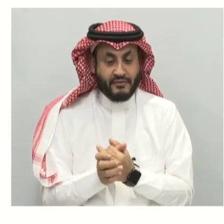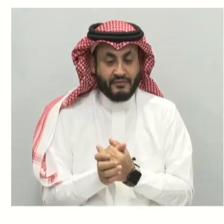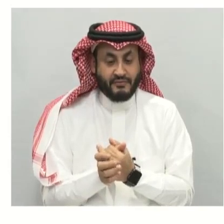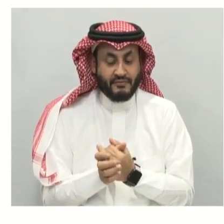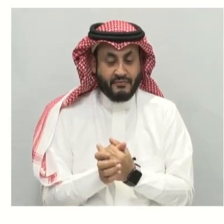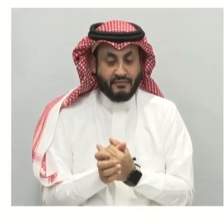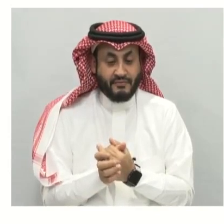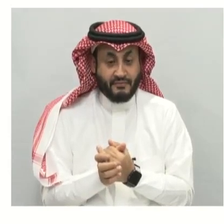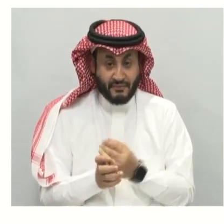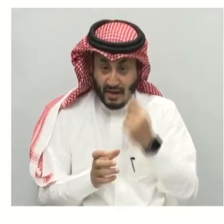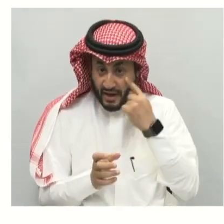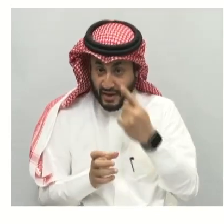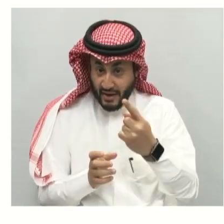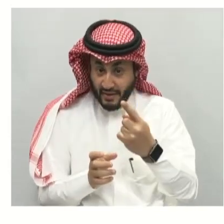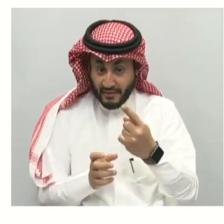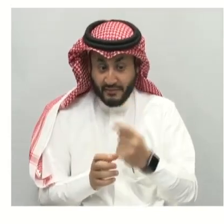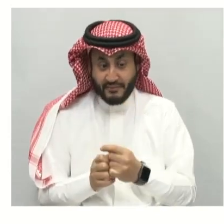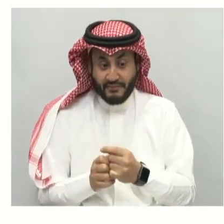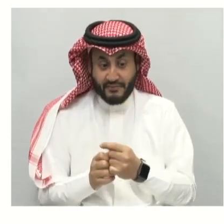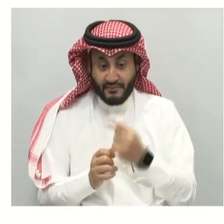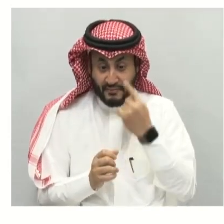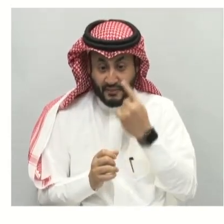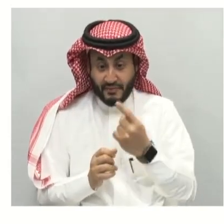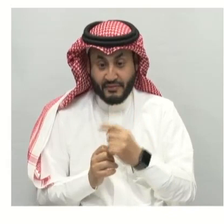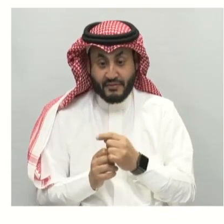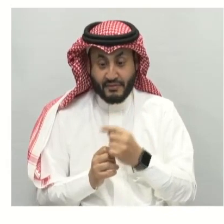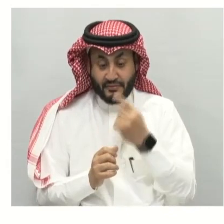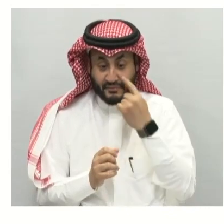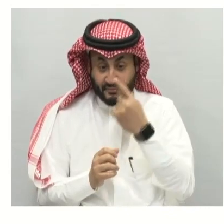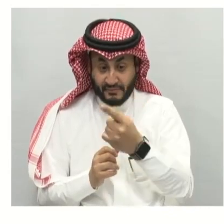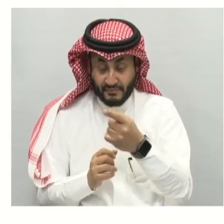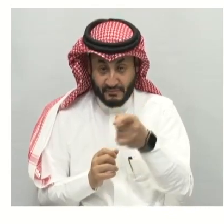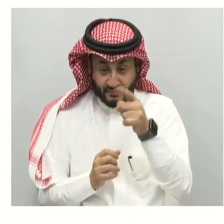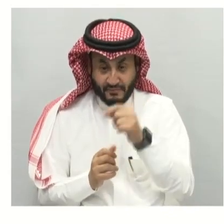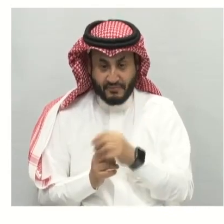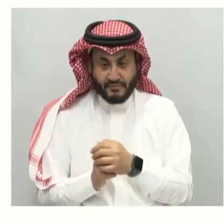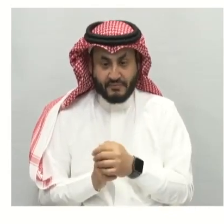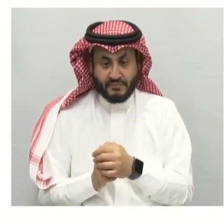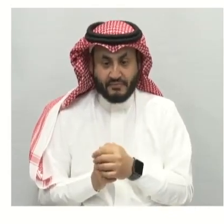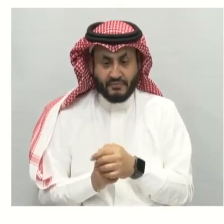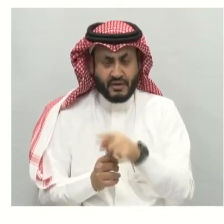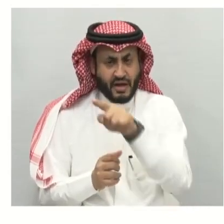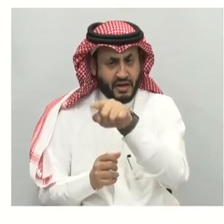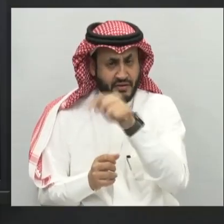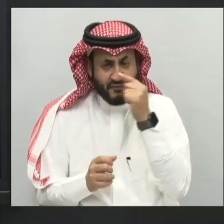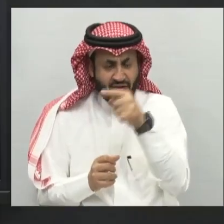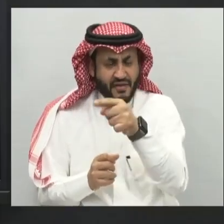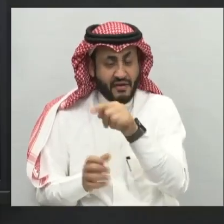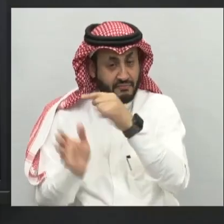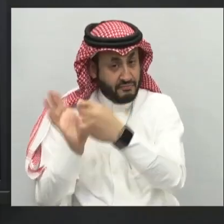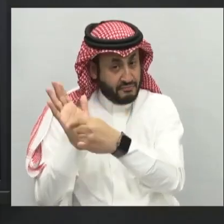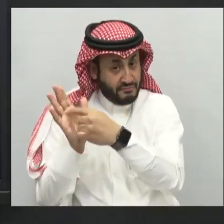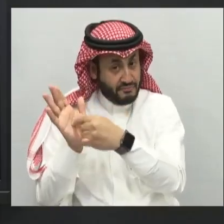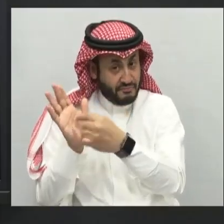Oh, did you notice the question mark over here? Yes. It should be a full stop. Excellent.